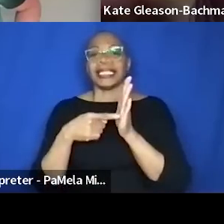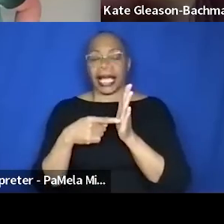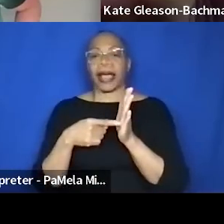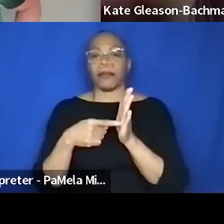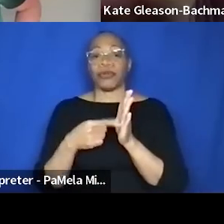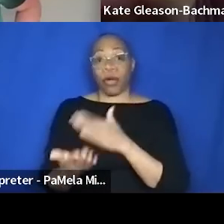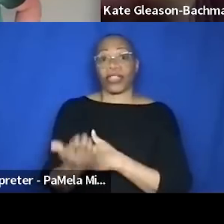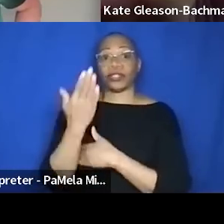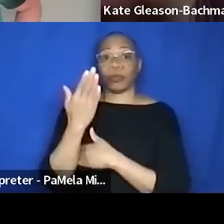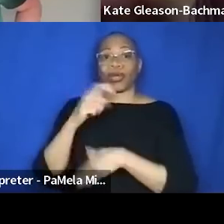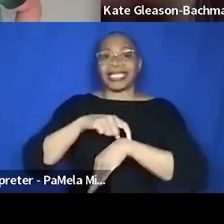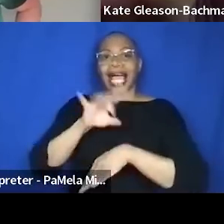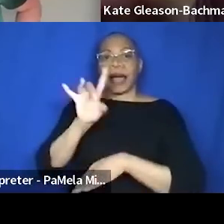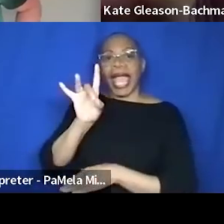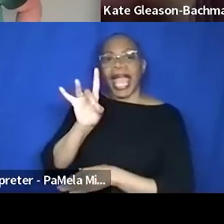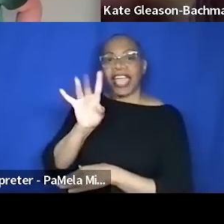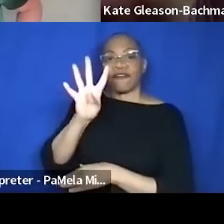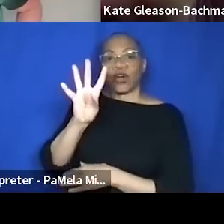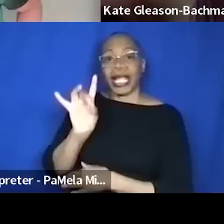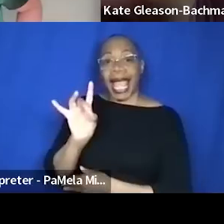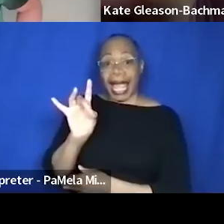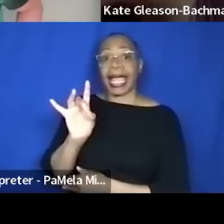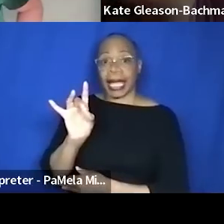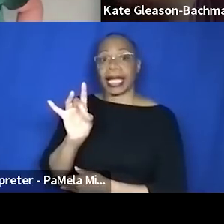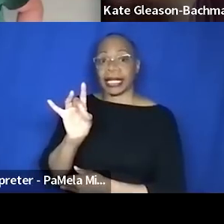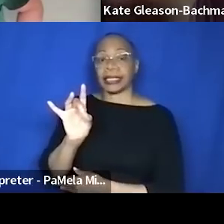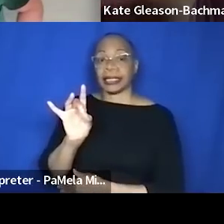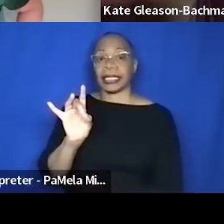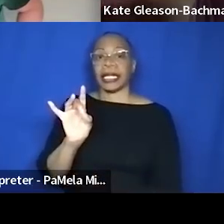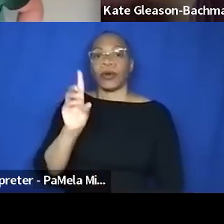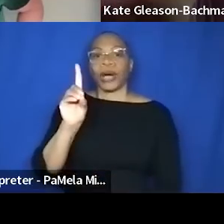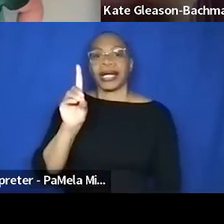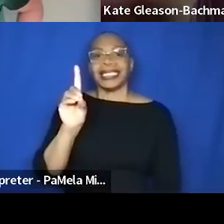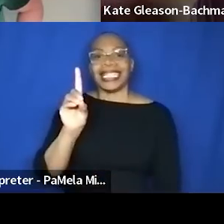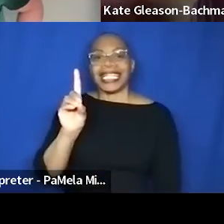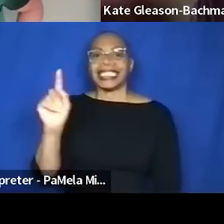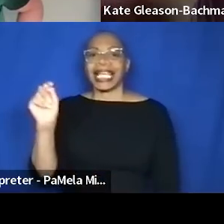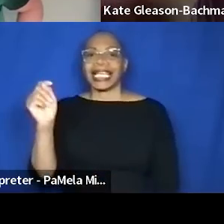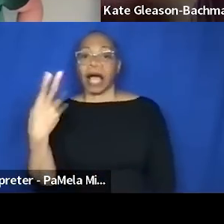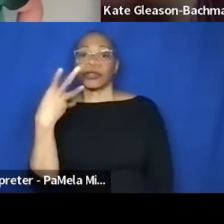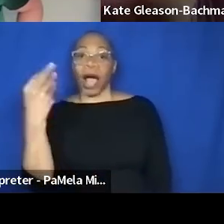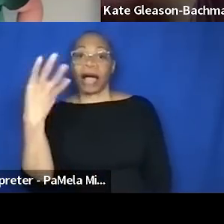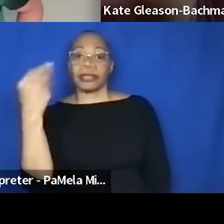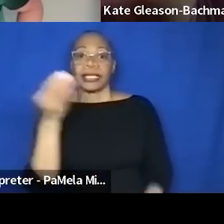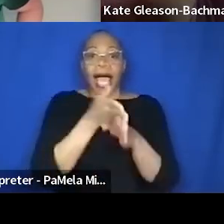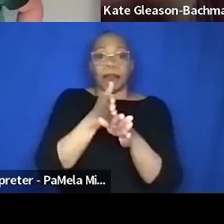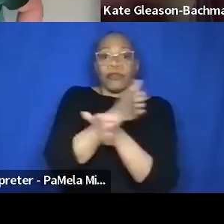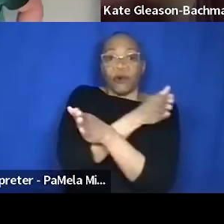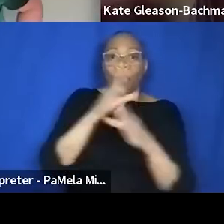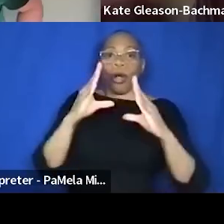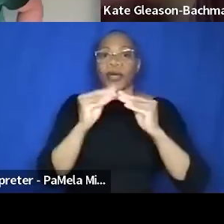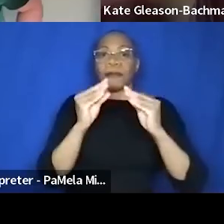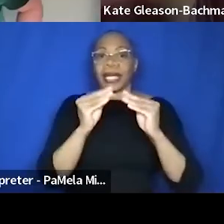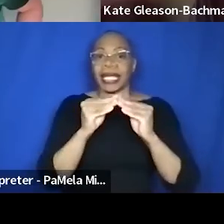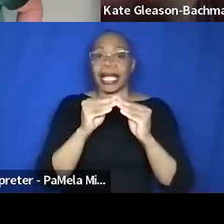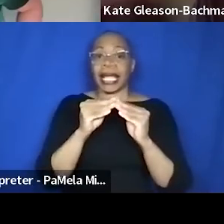this morning at 8:48 this morning, where Denise and Thomas were out and about before this meeting, and they were at